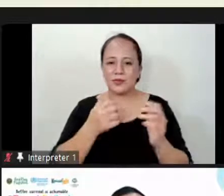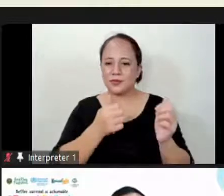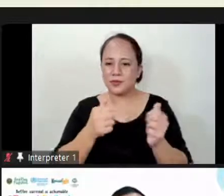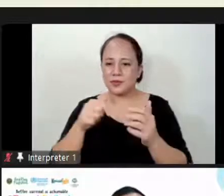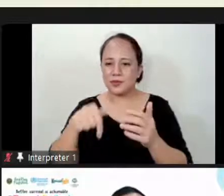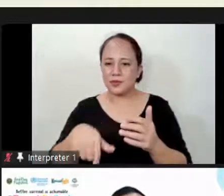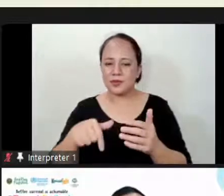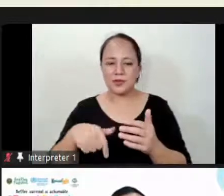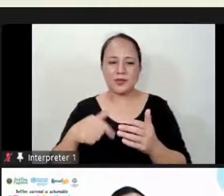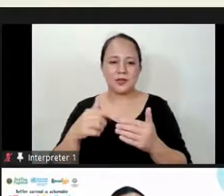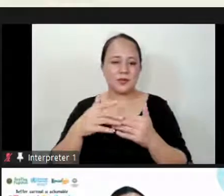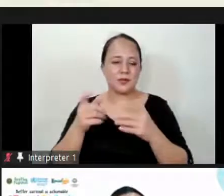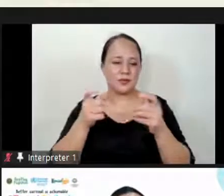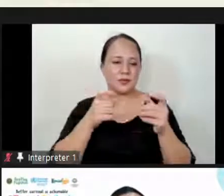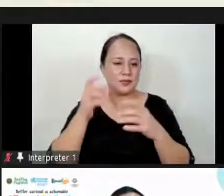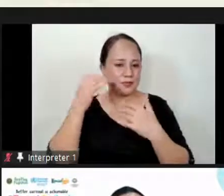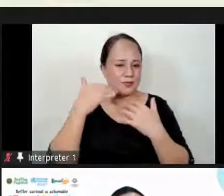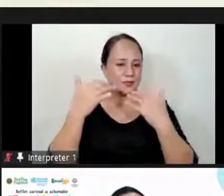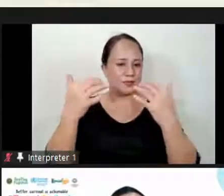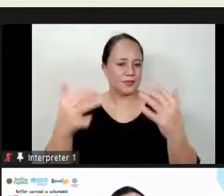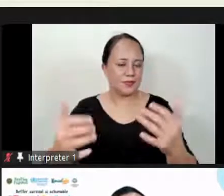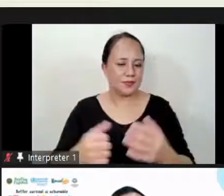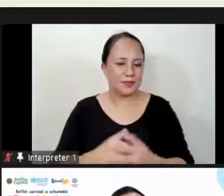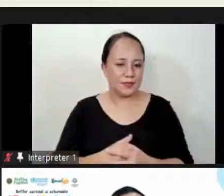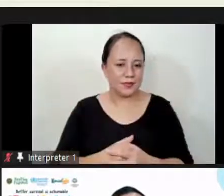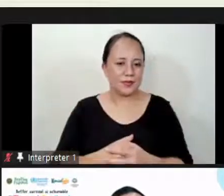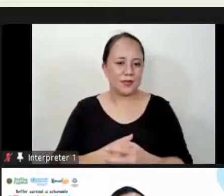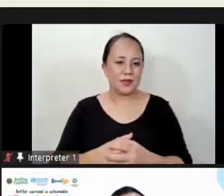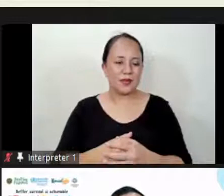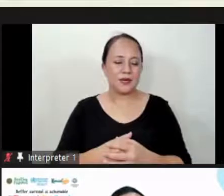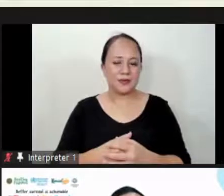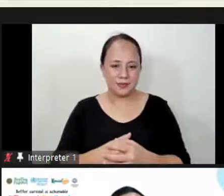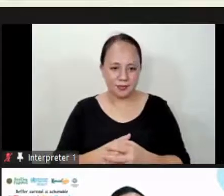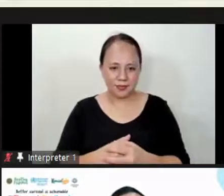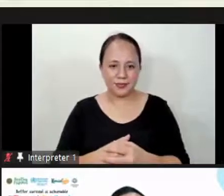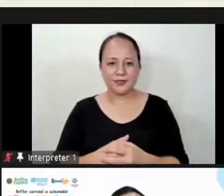first Cancer Control Summit, Stakeholder Summit,